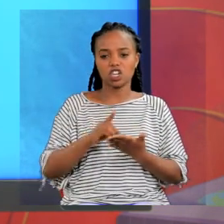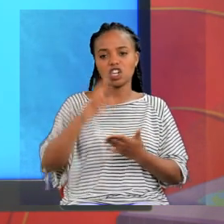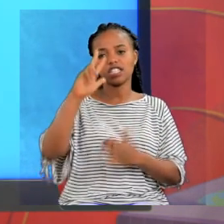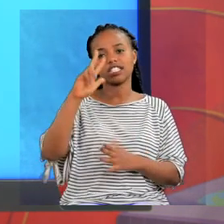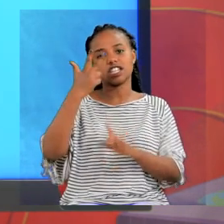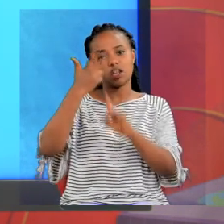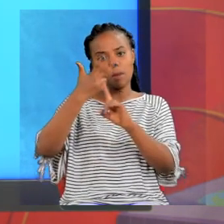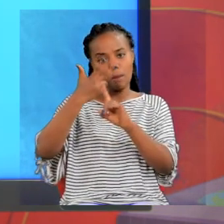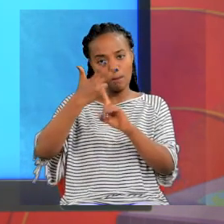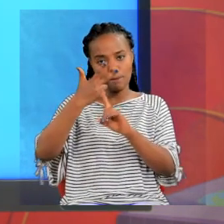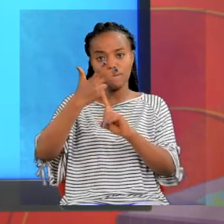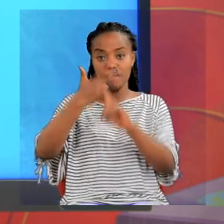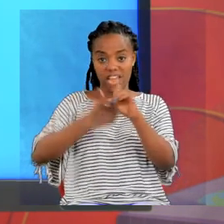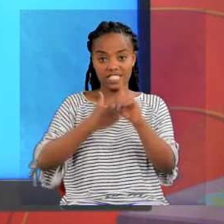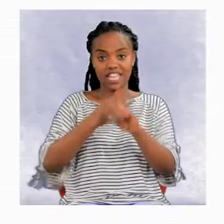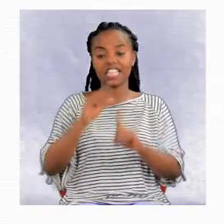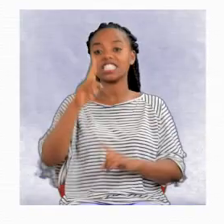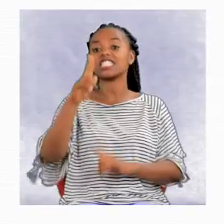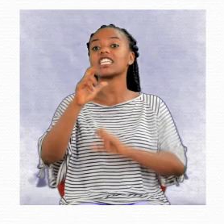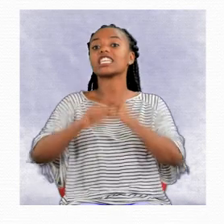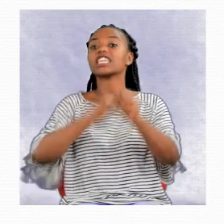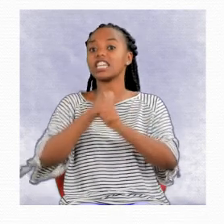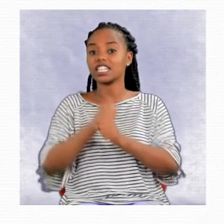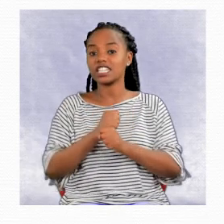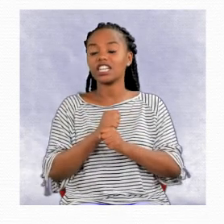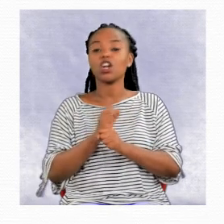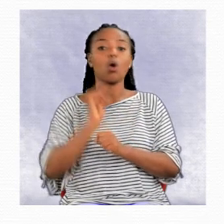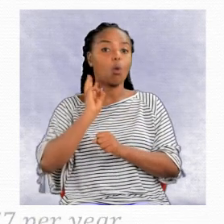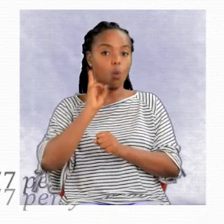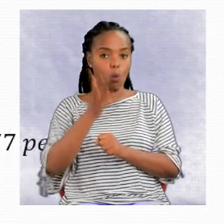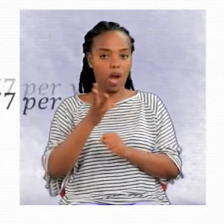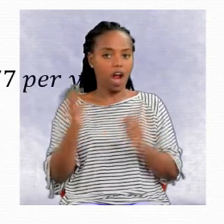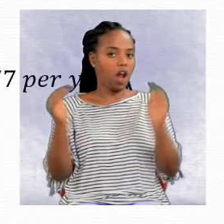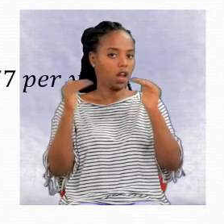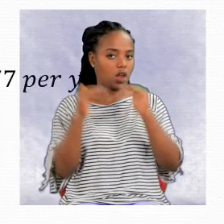and 3 years will be equal to,